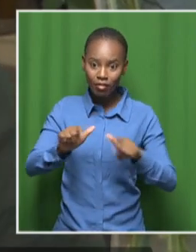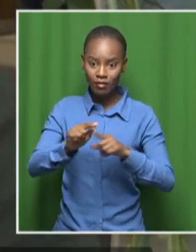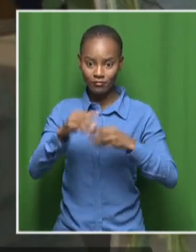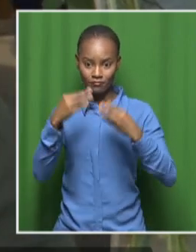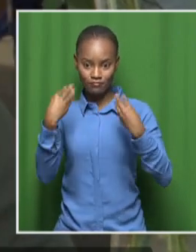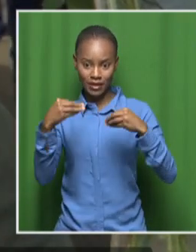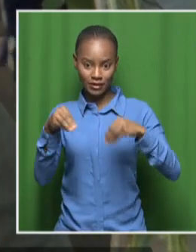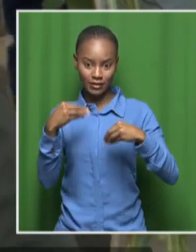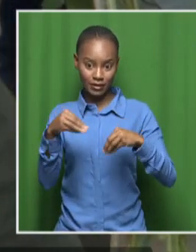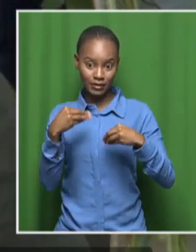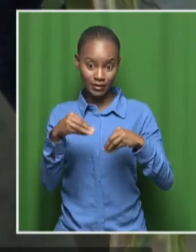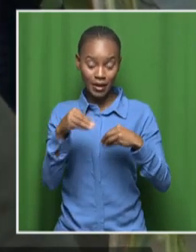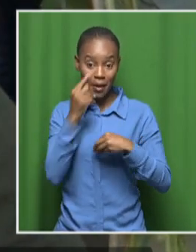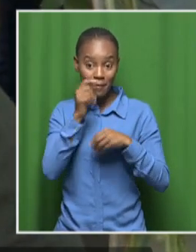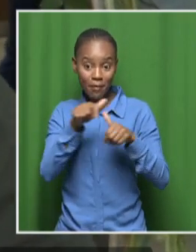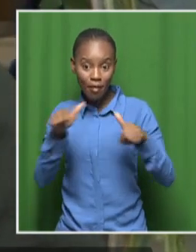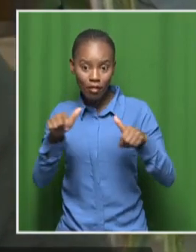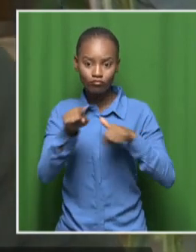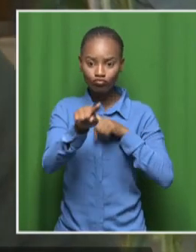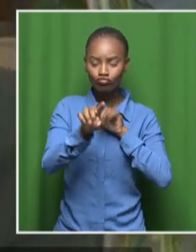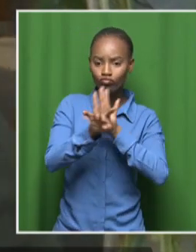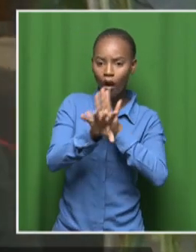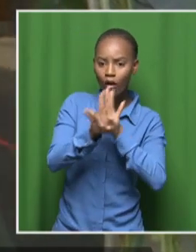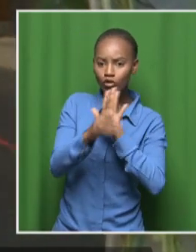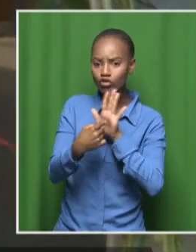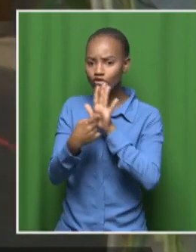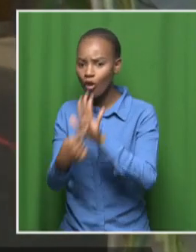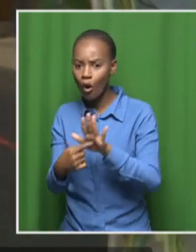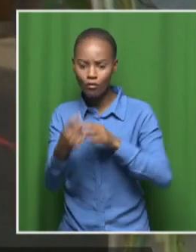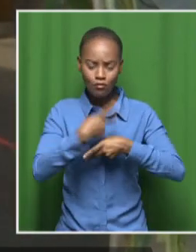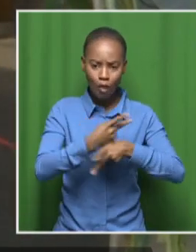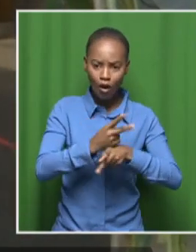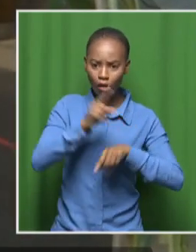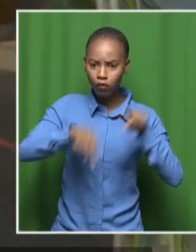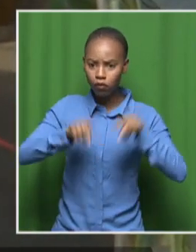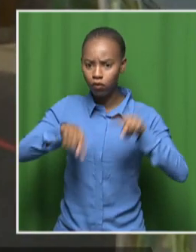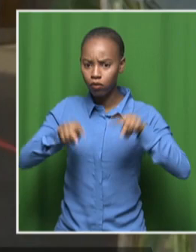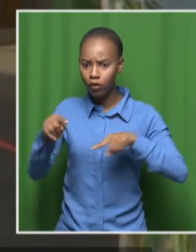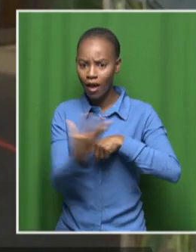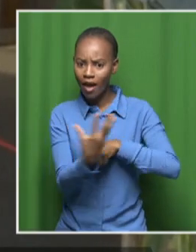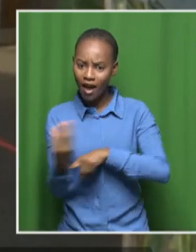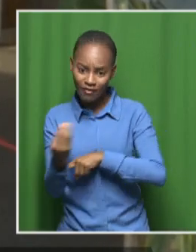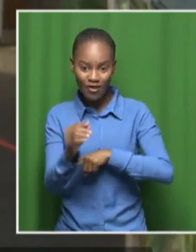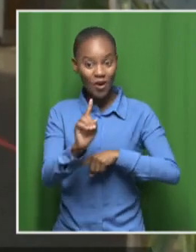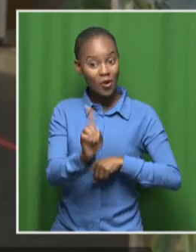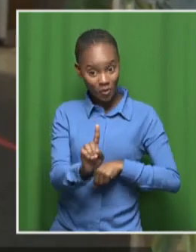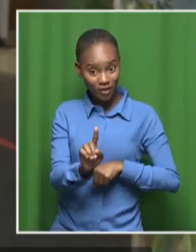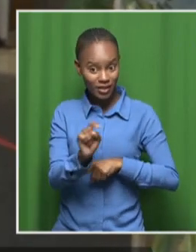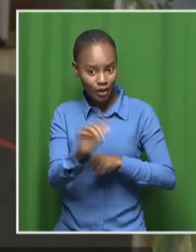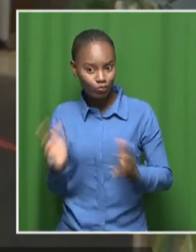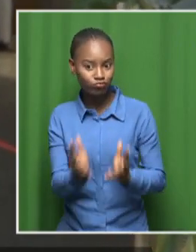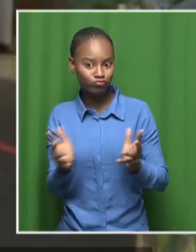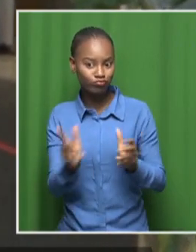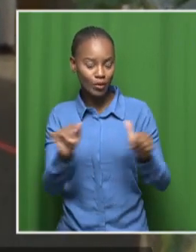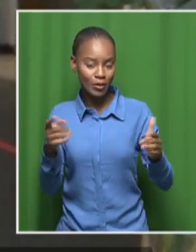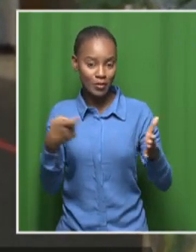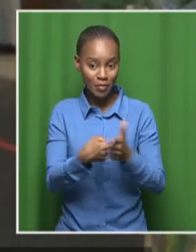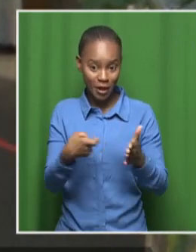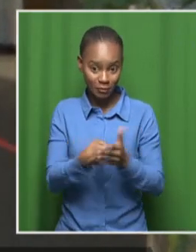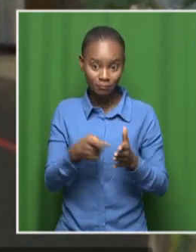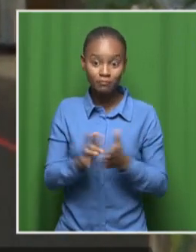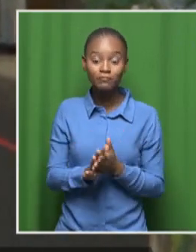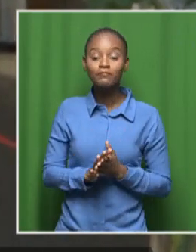sure that we market who we are, but also the products that we have in our country, not only